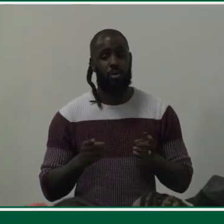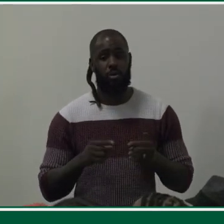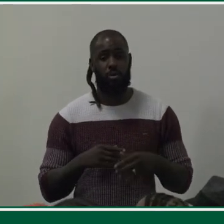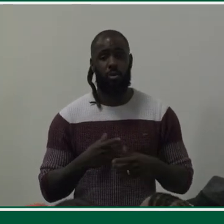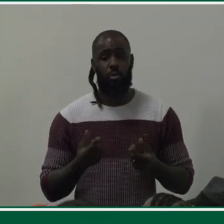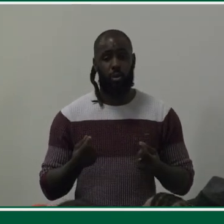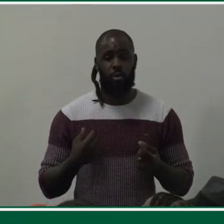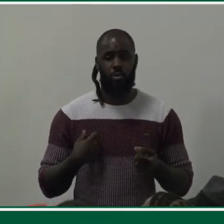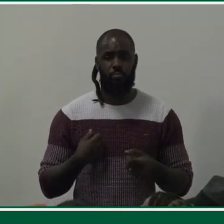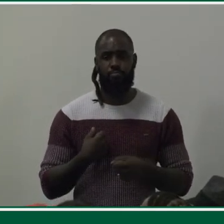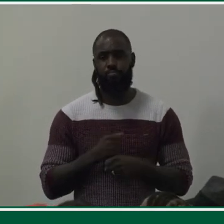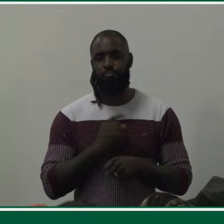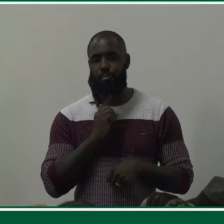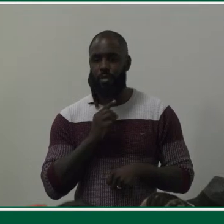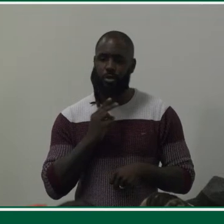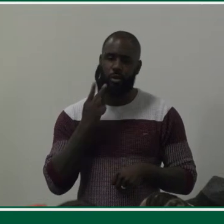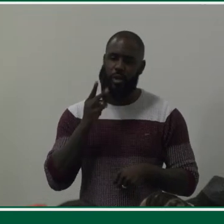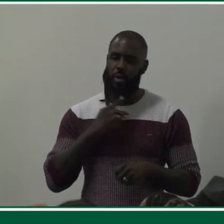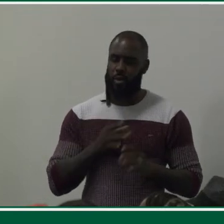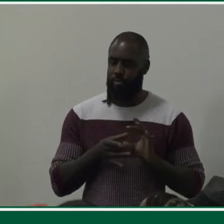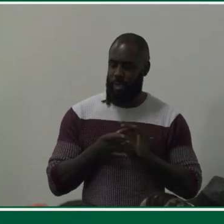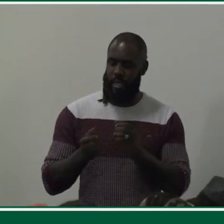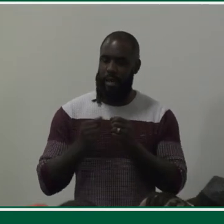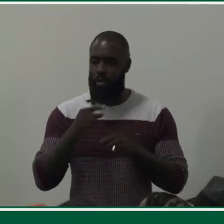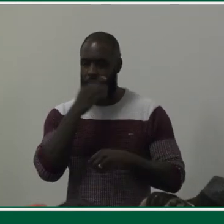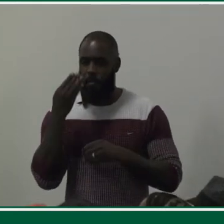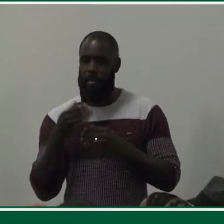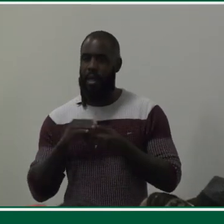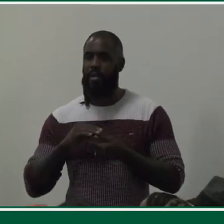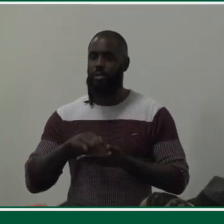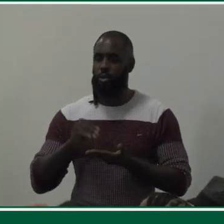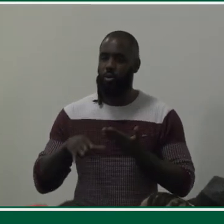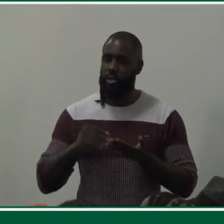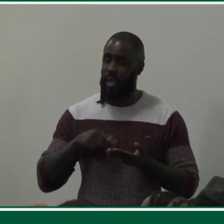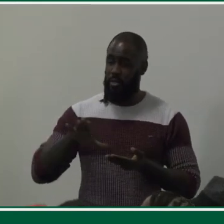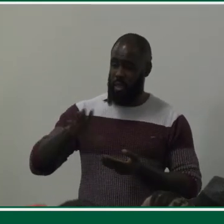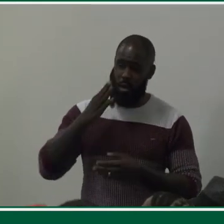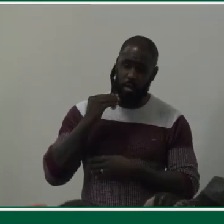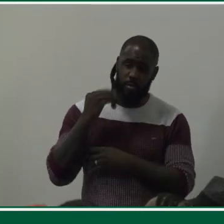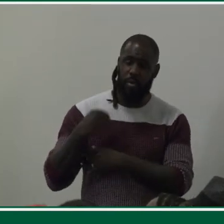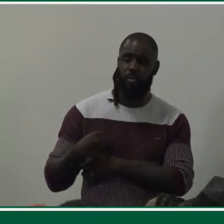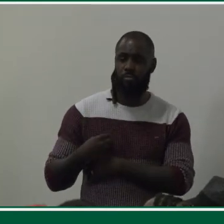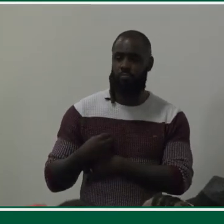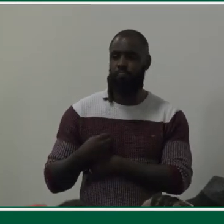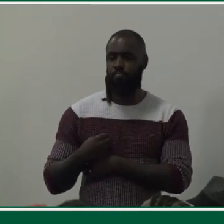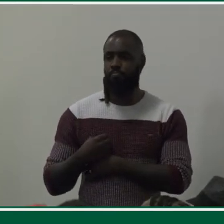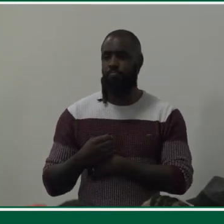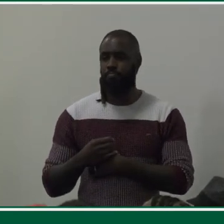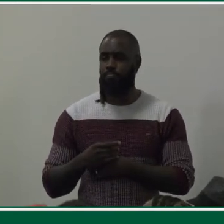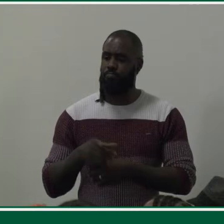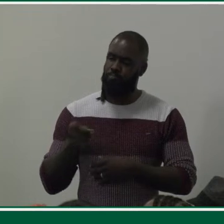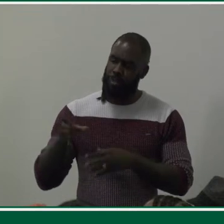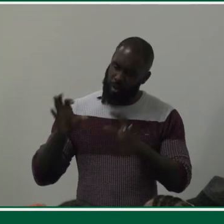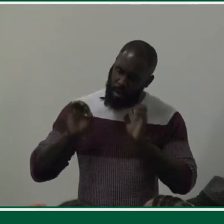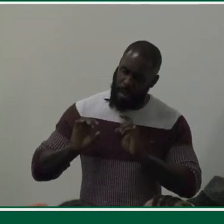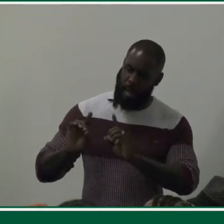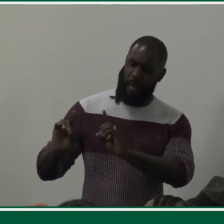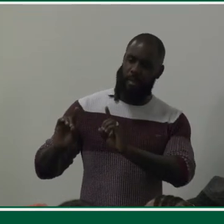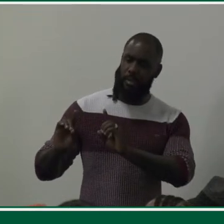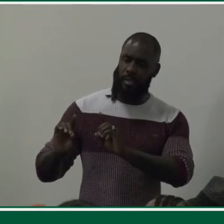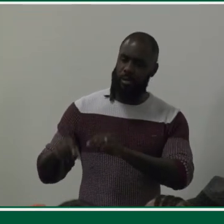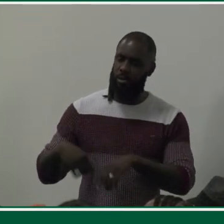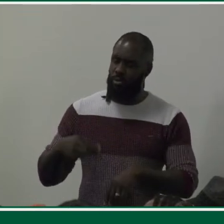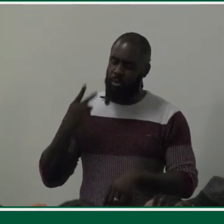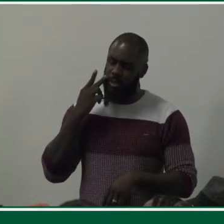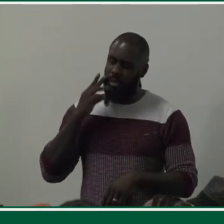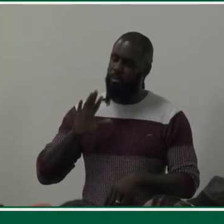the right things by our black students and making sure that they have an experience where they are educated, where people extol